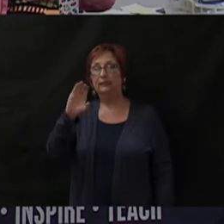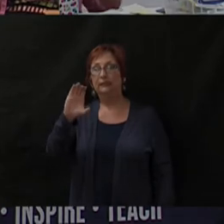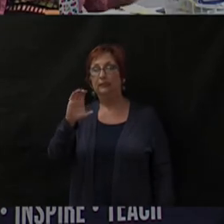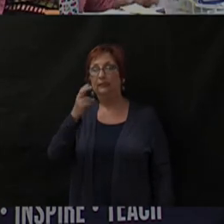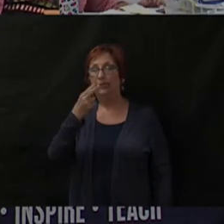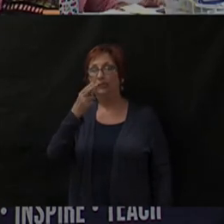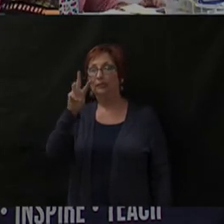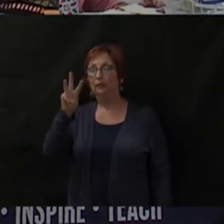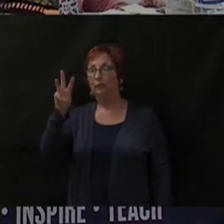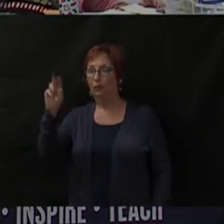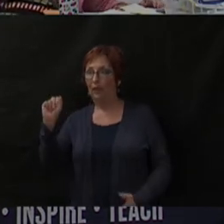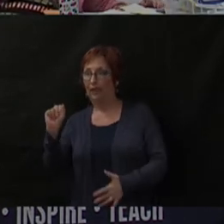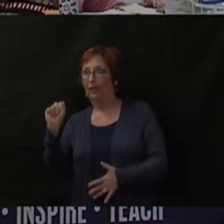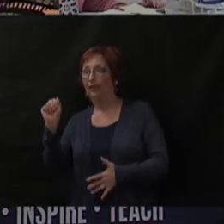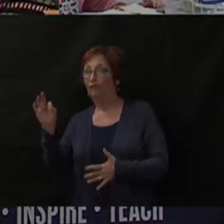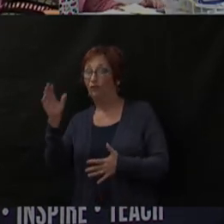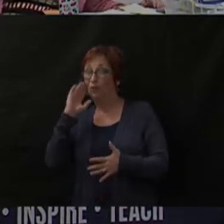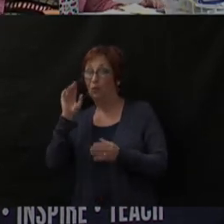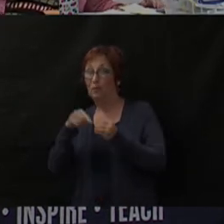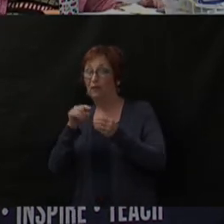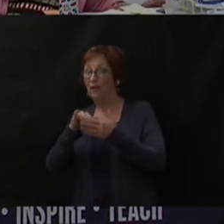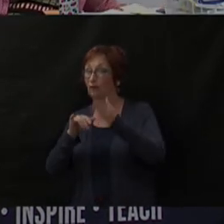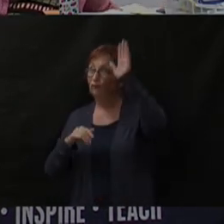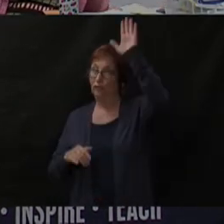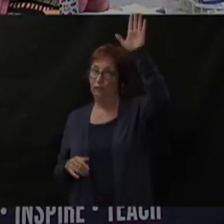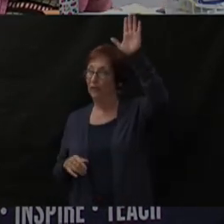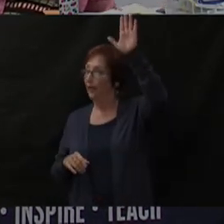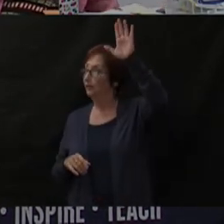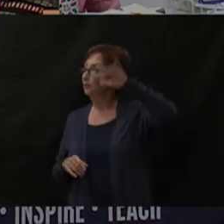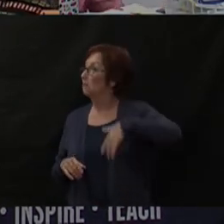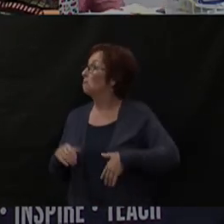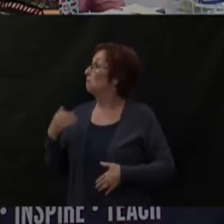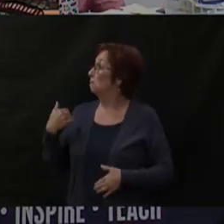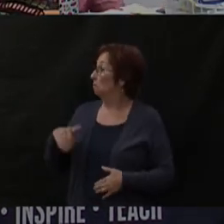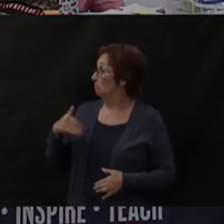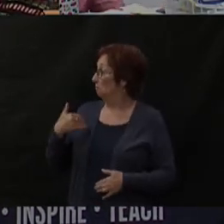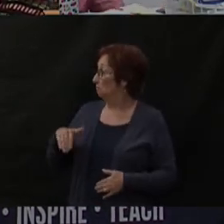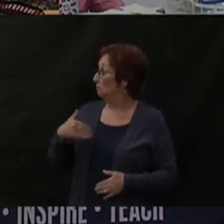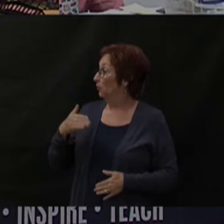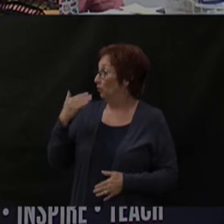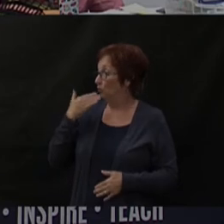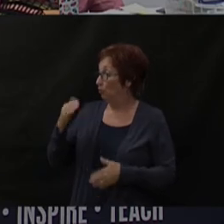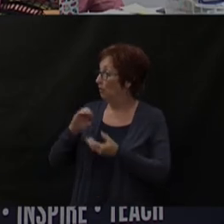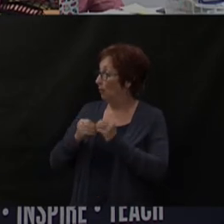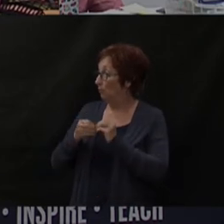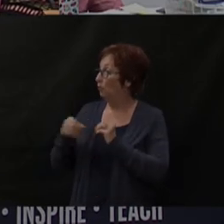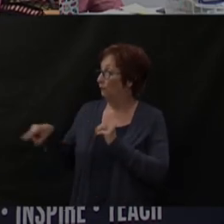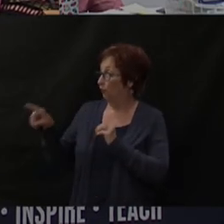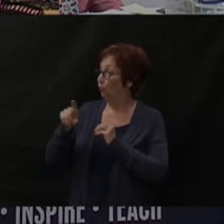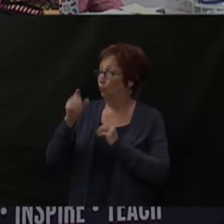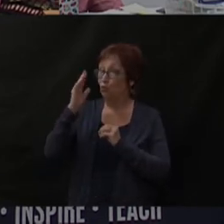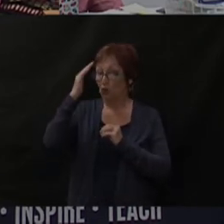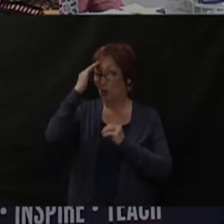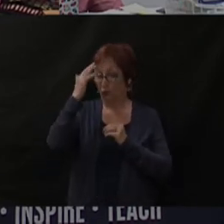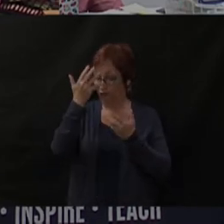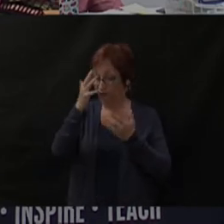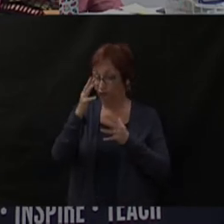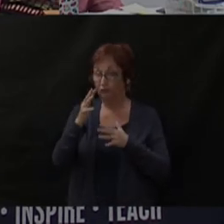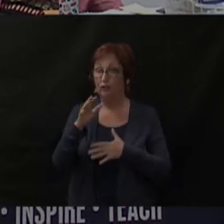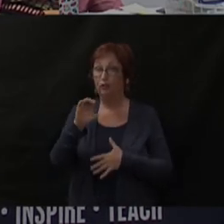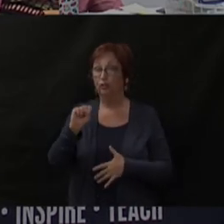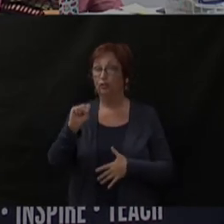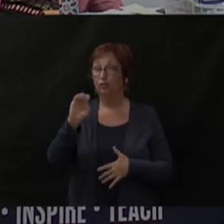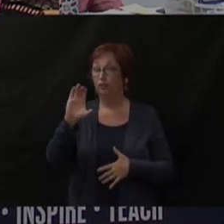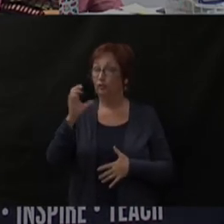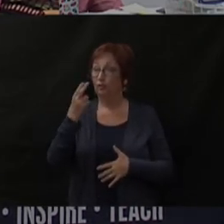know about schwa. Ooh, that's a good number. Good. Very often, no